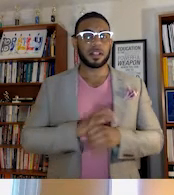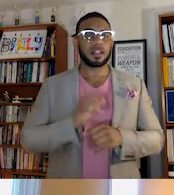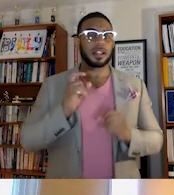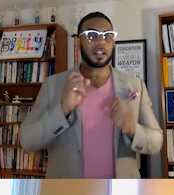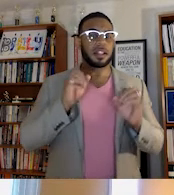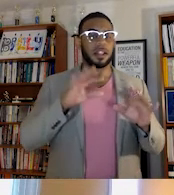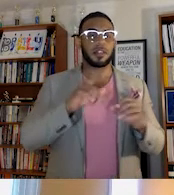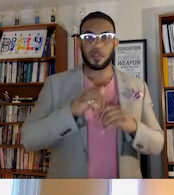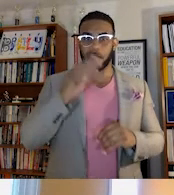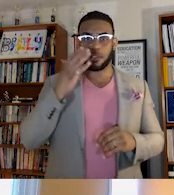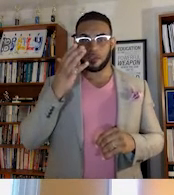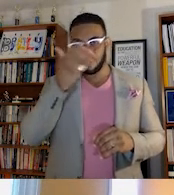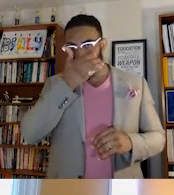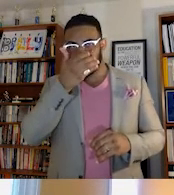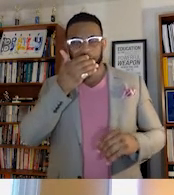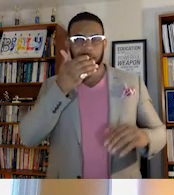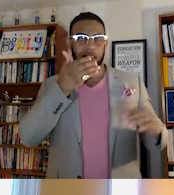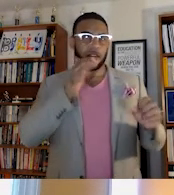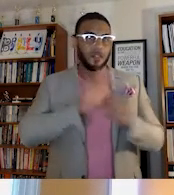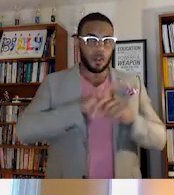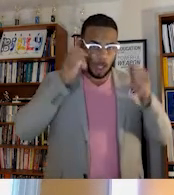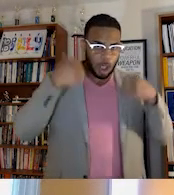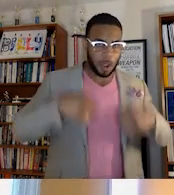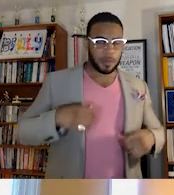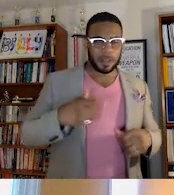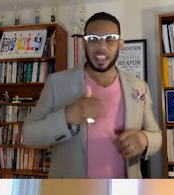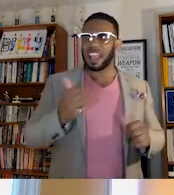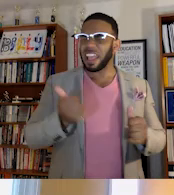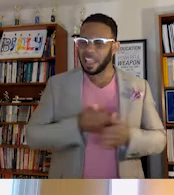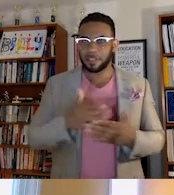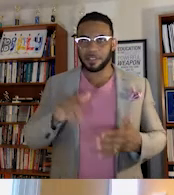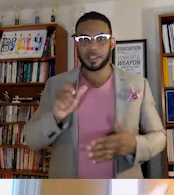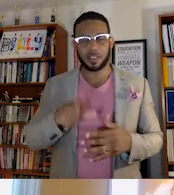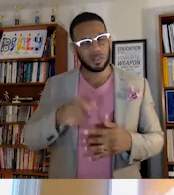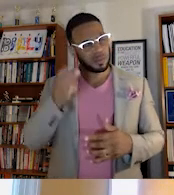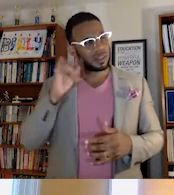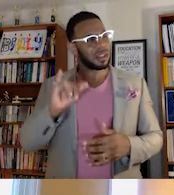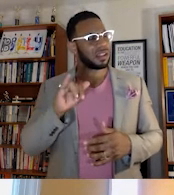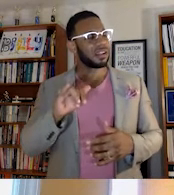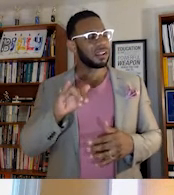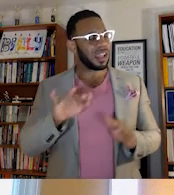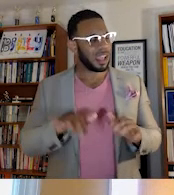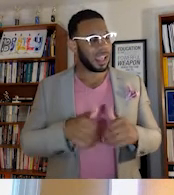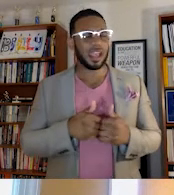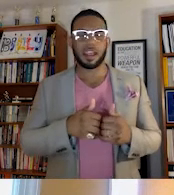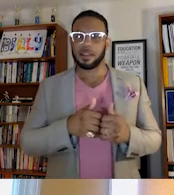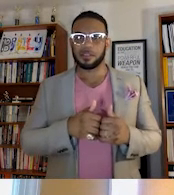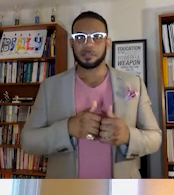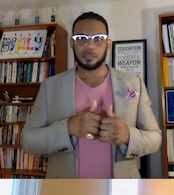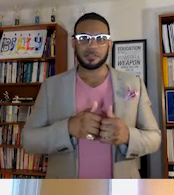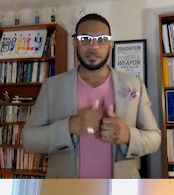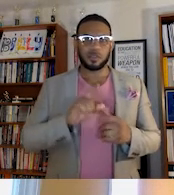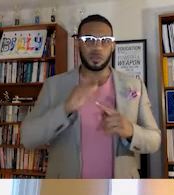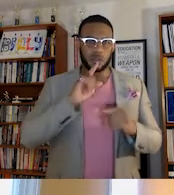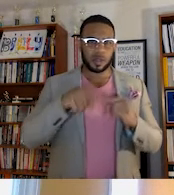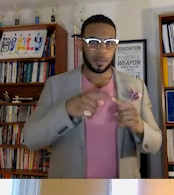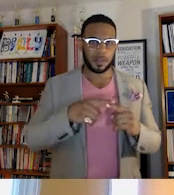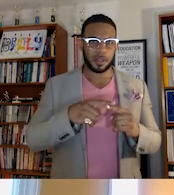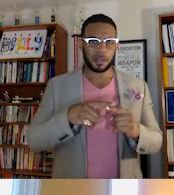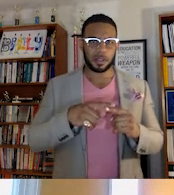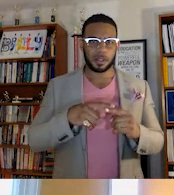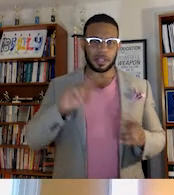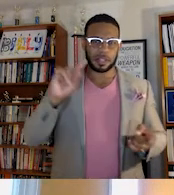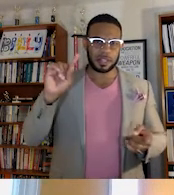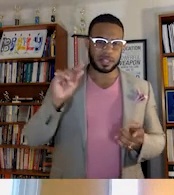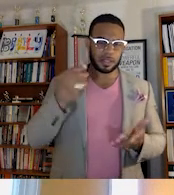with face masks, fully decked out with full armor gear and everything. And you realize how, when we talk about